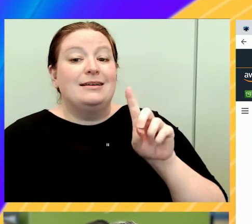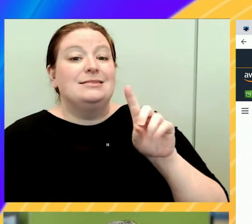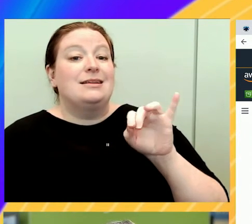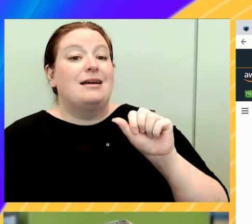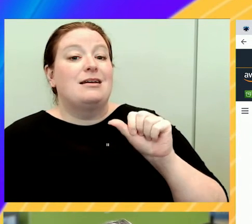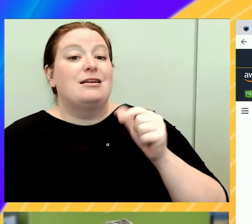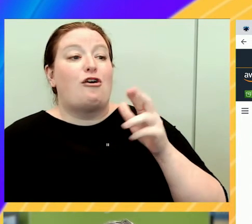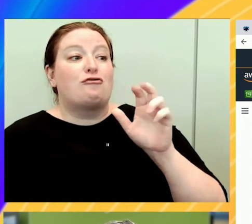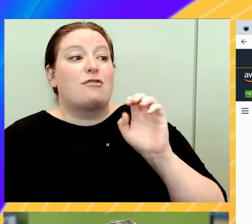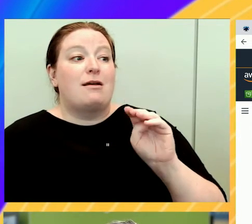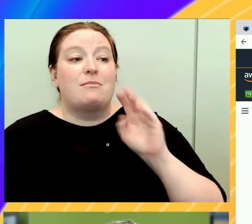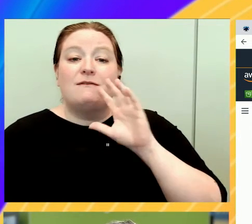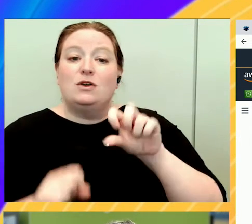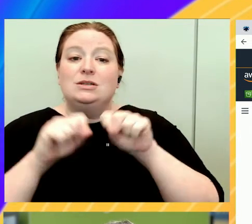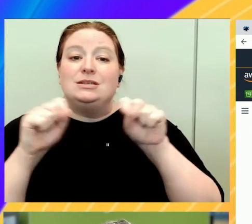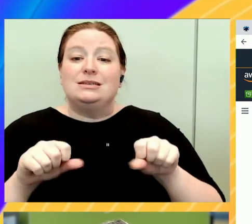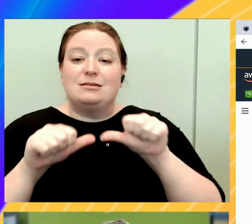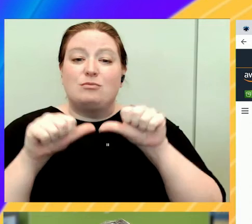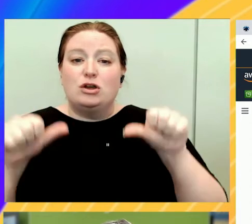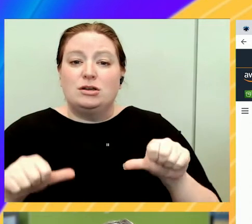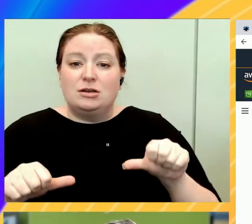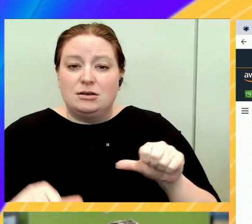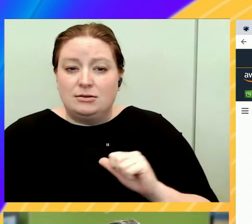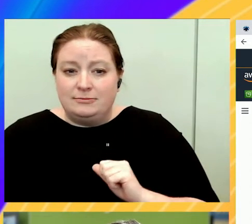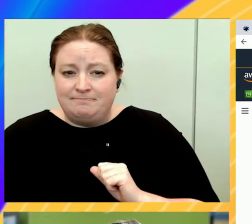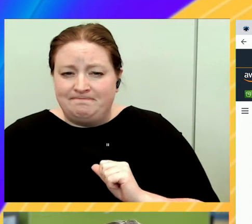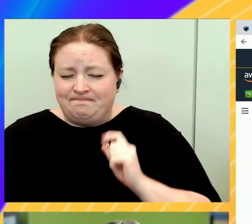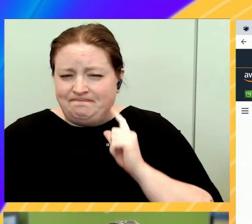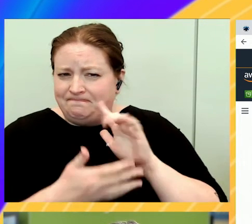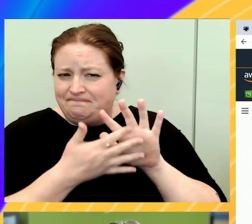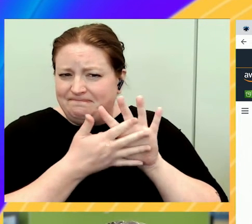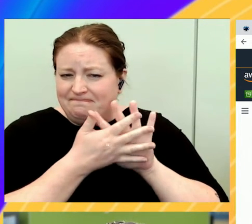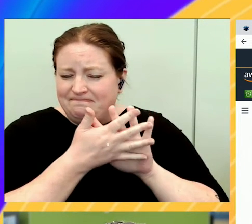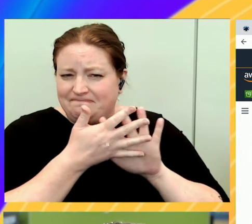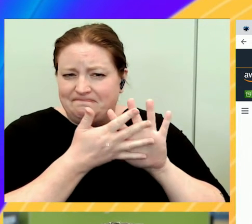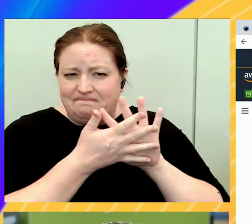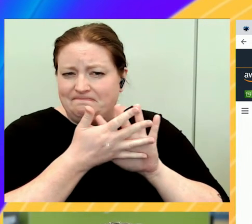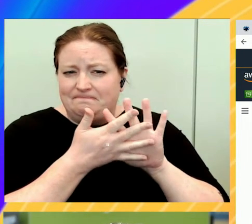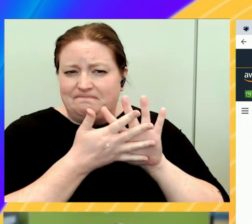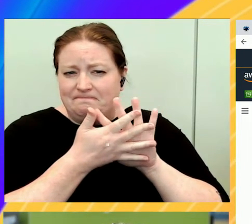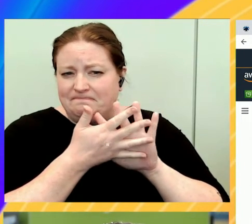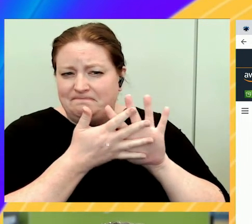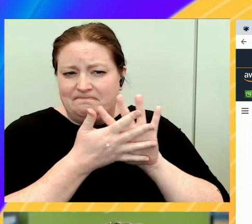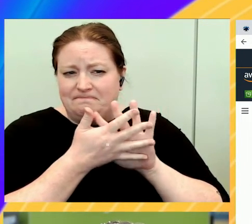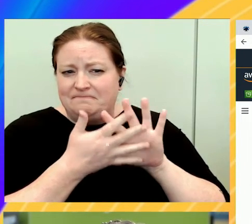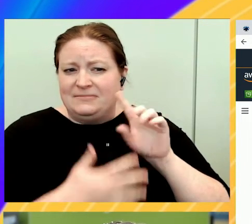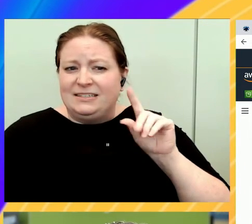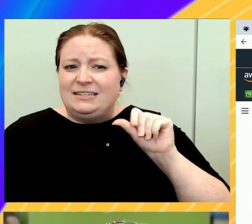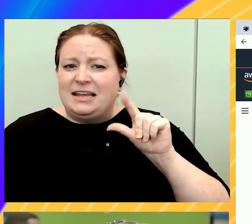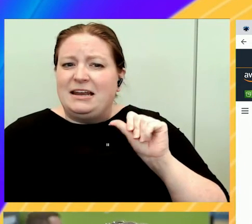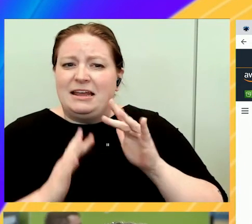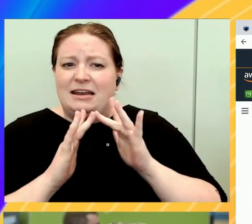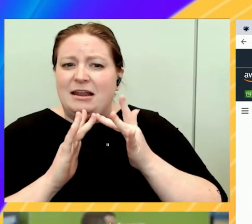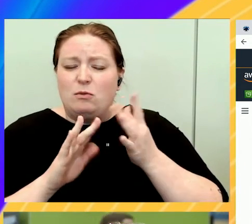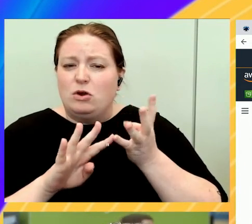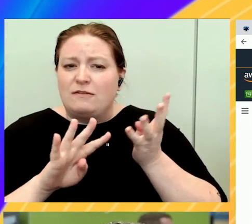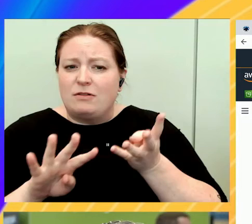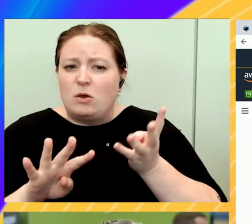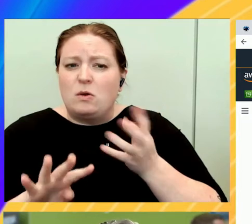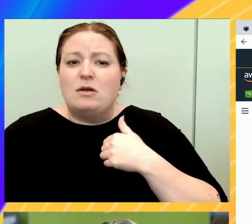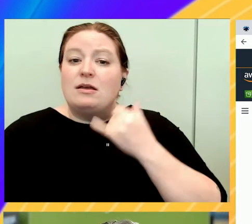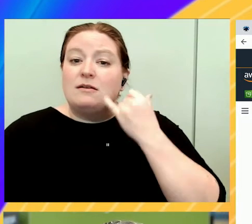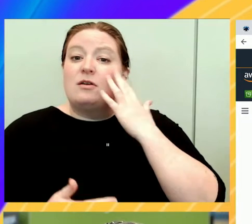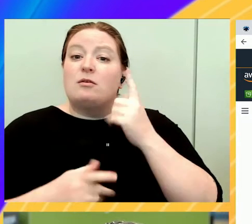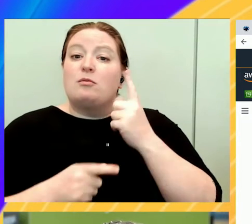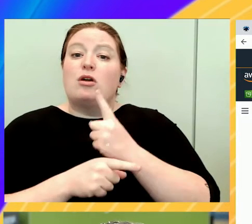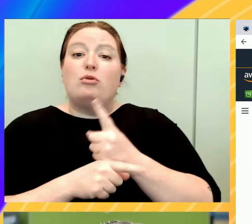architecture, both at the infrastructure level and at the data network flow level. So this is ensuring that you have the proper architecture diagrams and